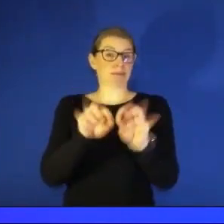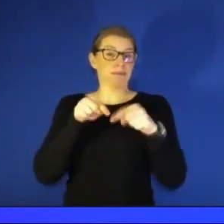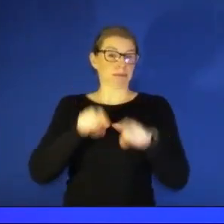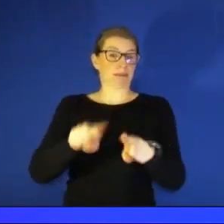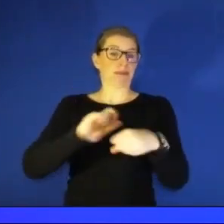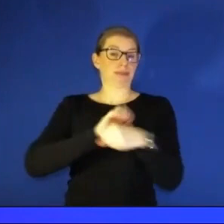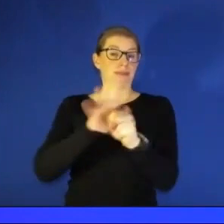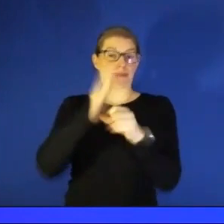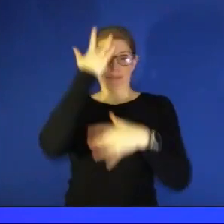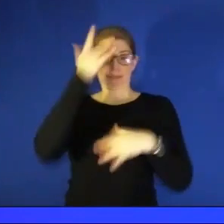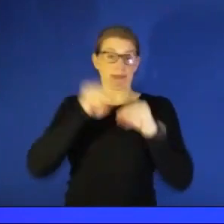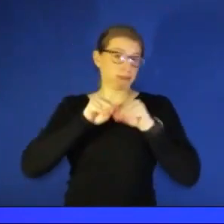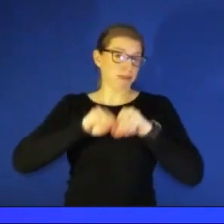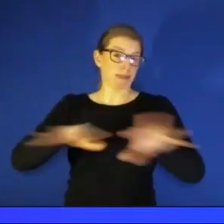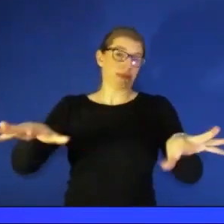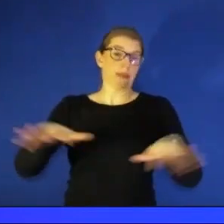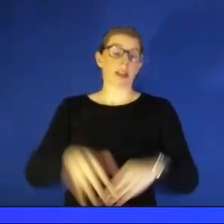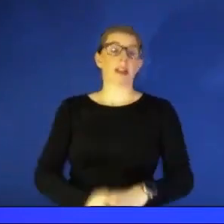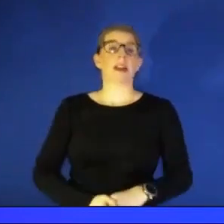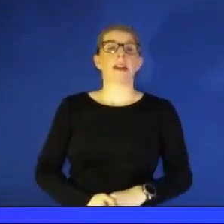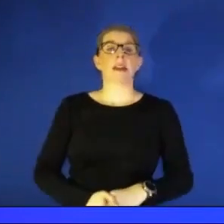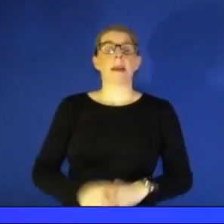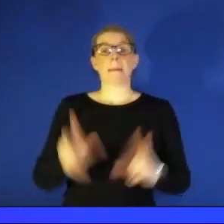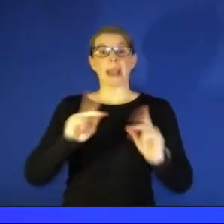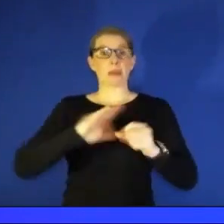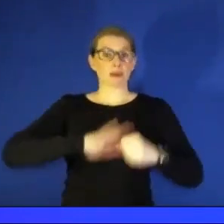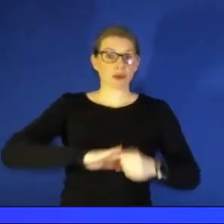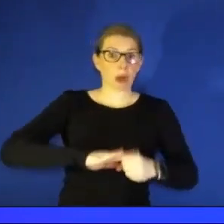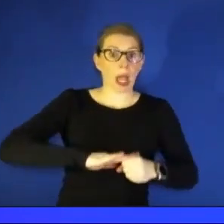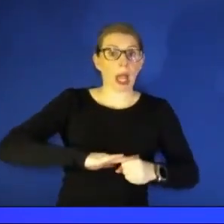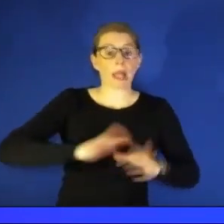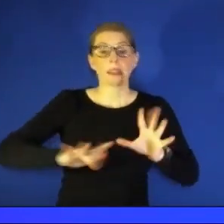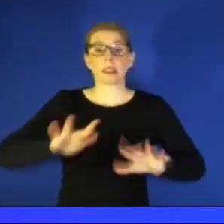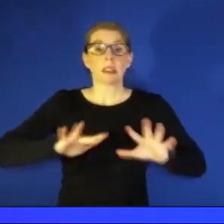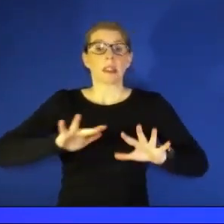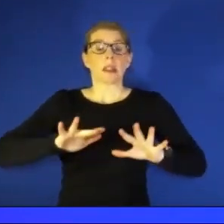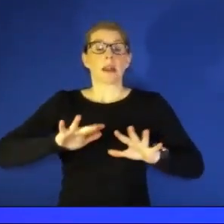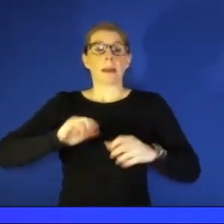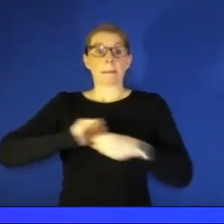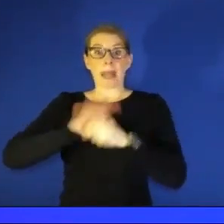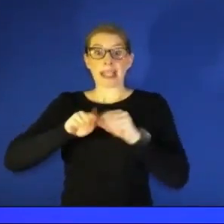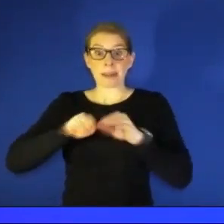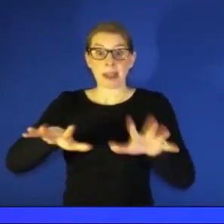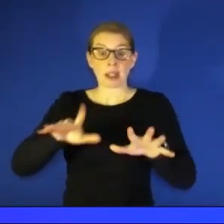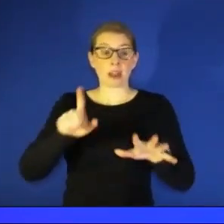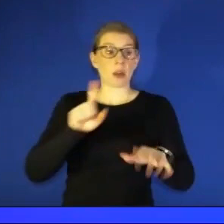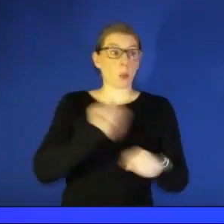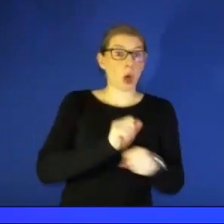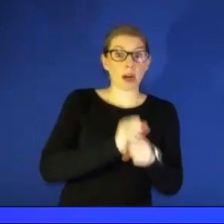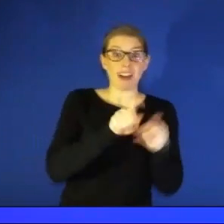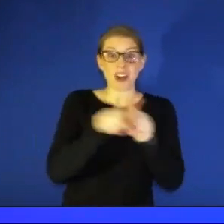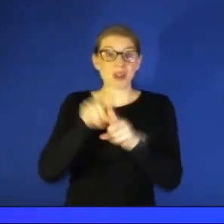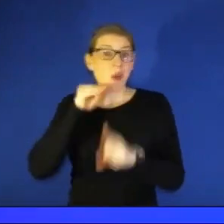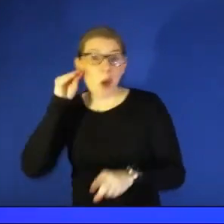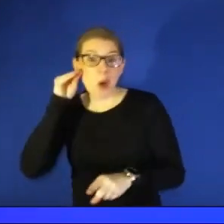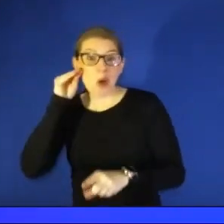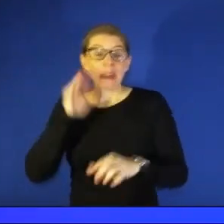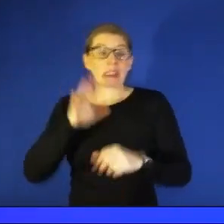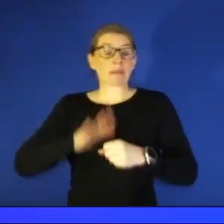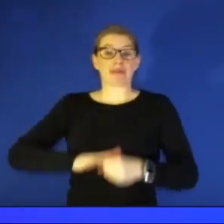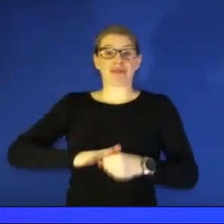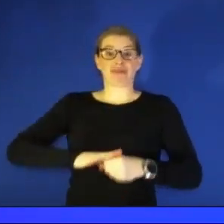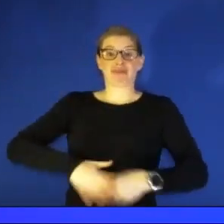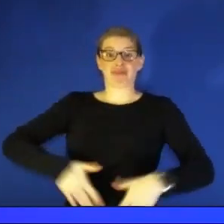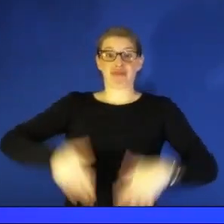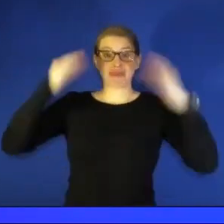because people were stressed and dealing with the pandemic not only at work but at home, and so that teamwork at